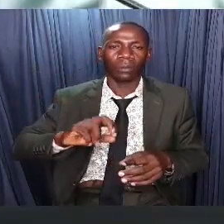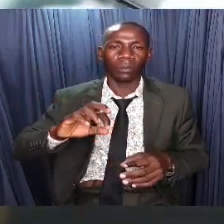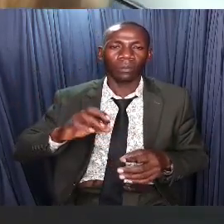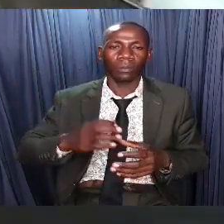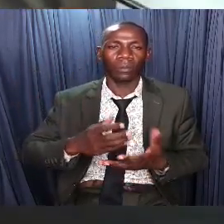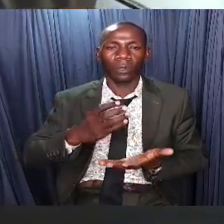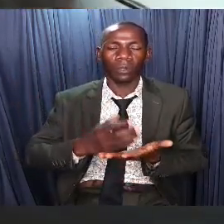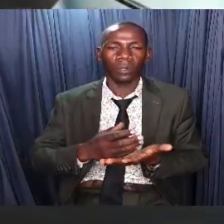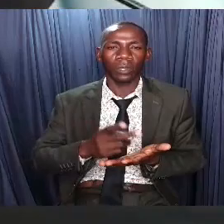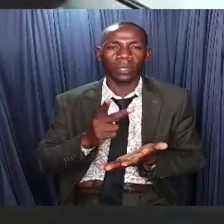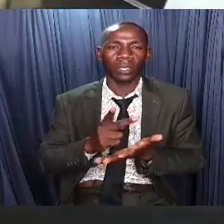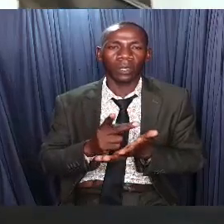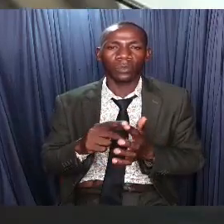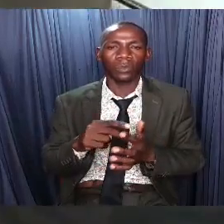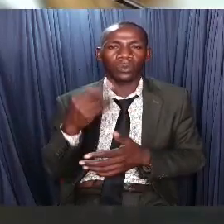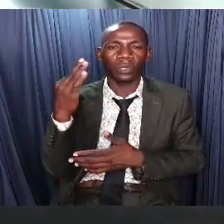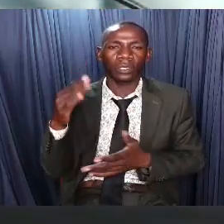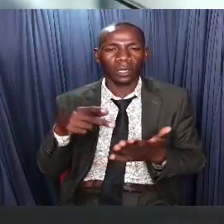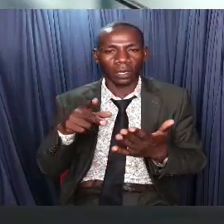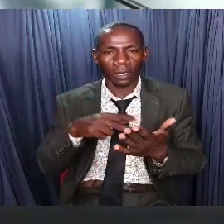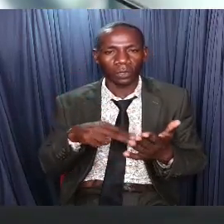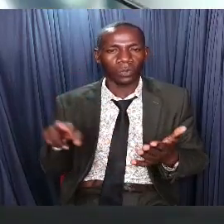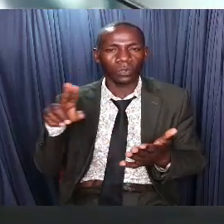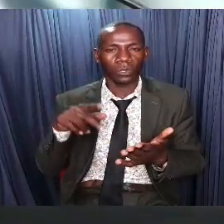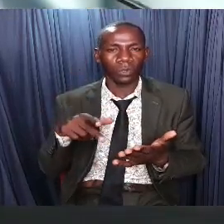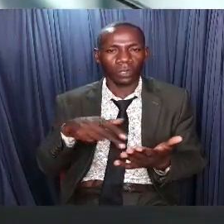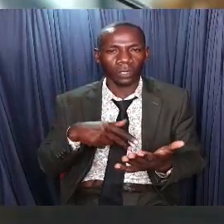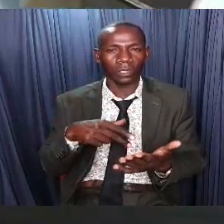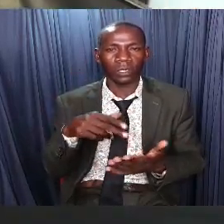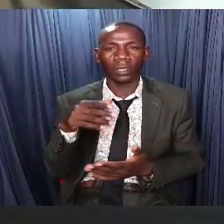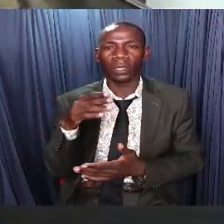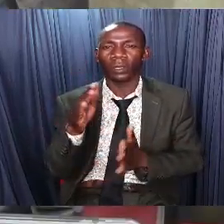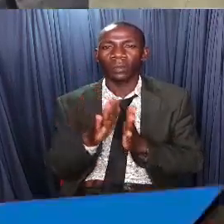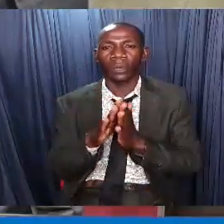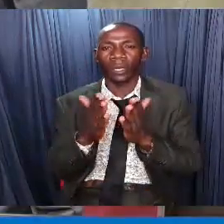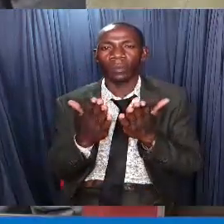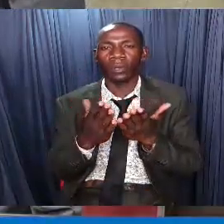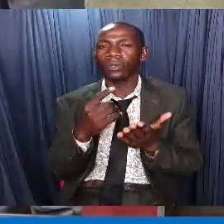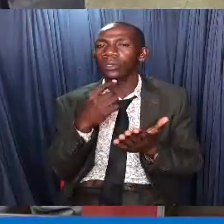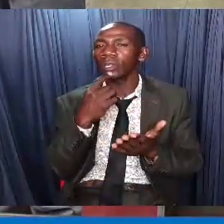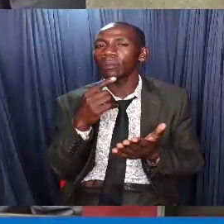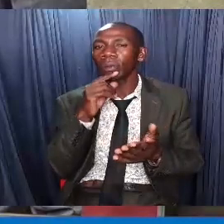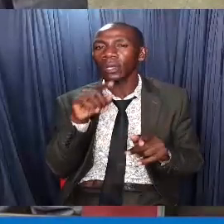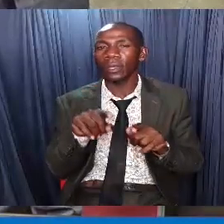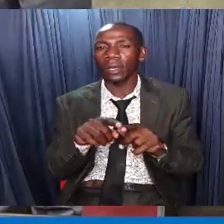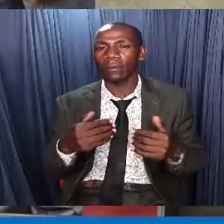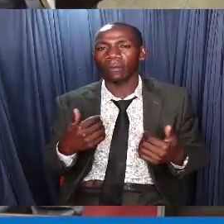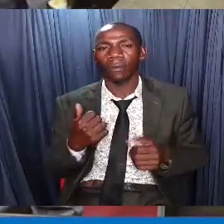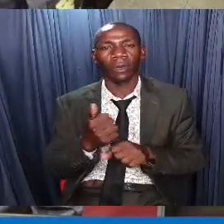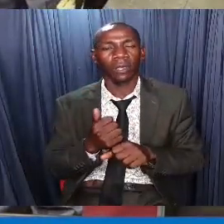the paraffin and fill the bottle. Napeleka mhubiri akasomee Biblia mtoto. Then I take the preacher to read the Bible. Sisemi huko kuna wandugu wana kazi. I don't say brethren are there